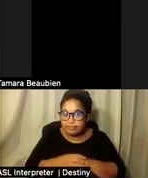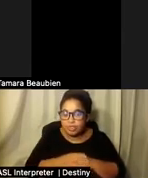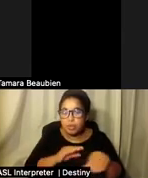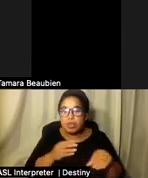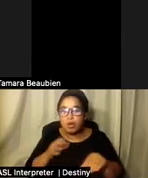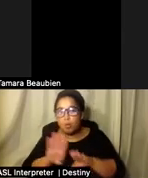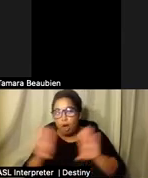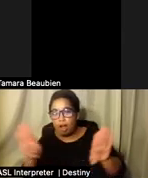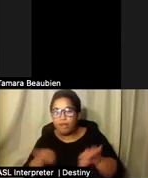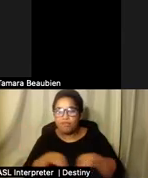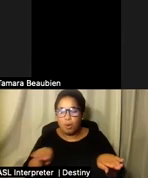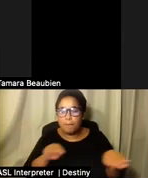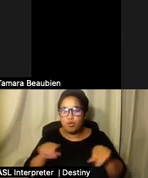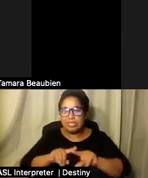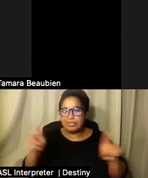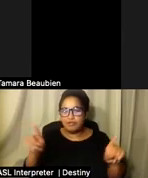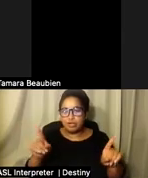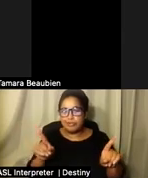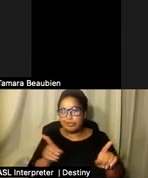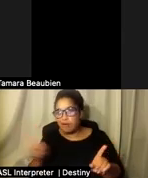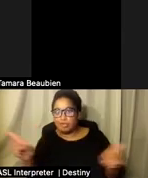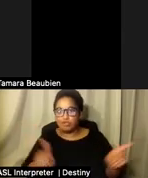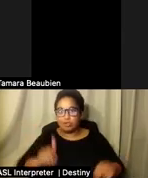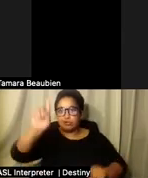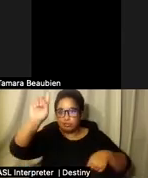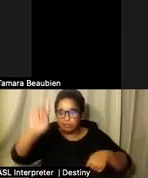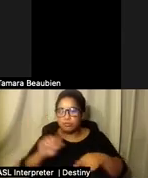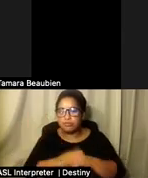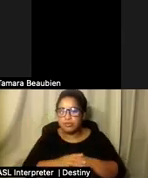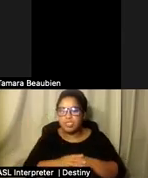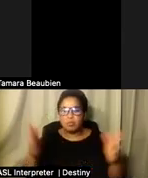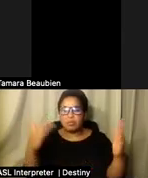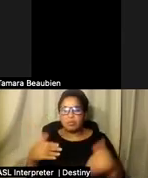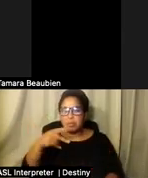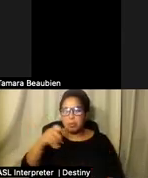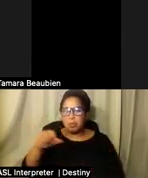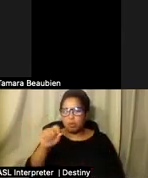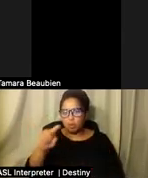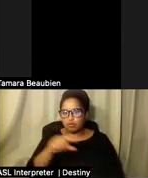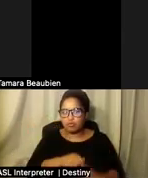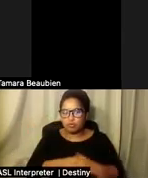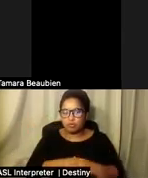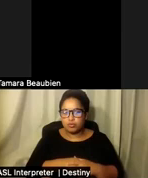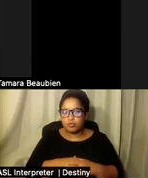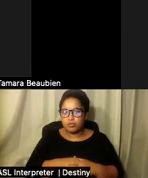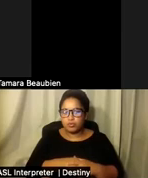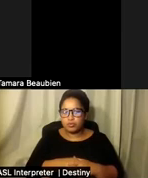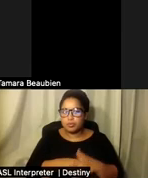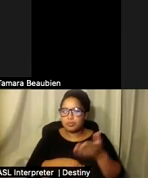Next slide. So let's go to a poll question. What holds fasteners to the